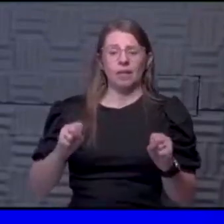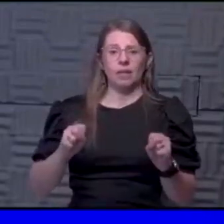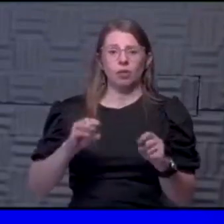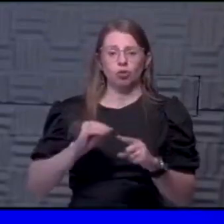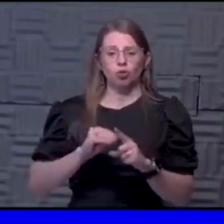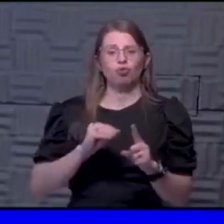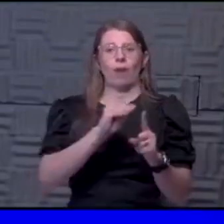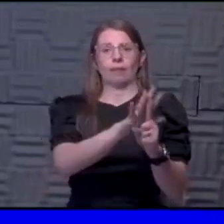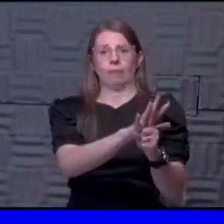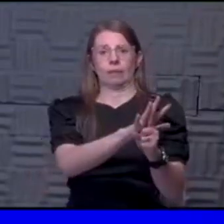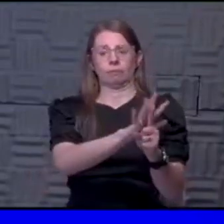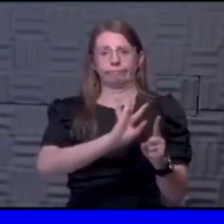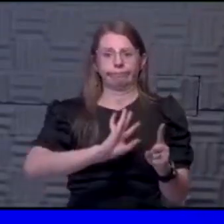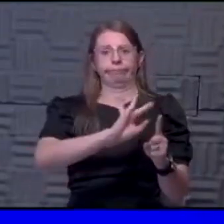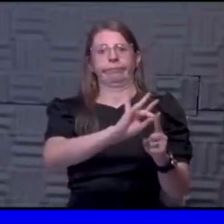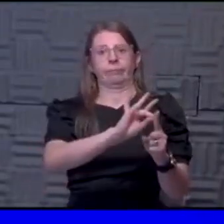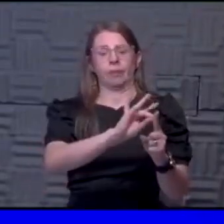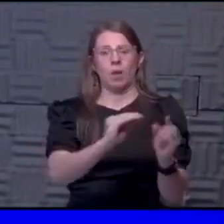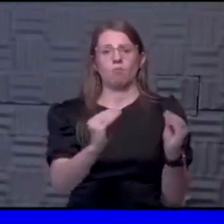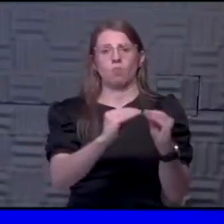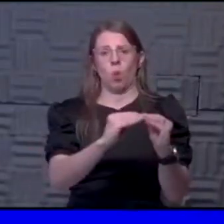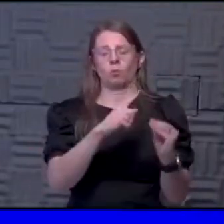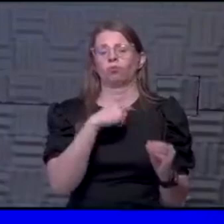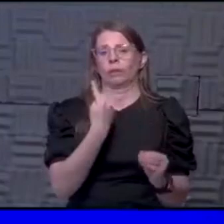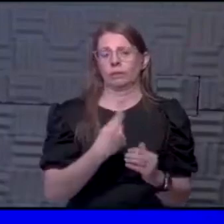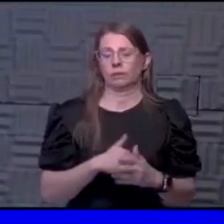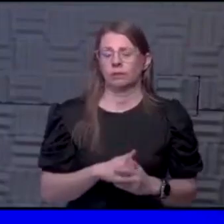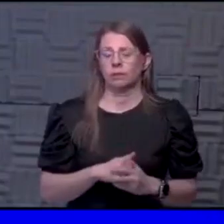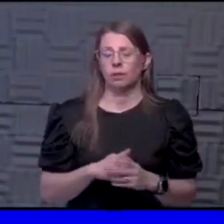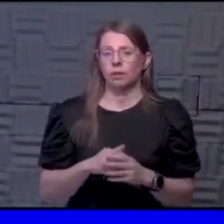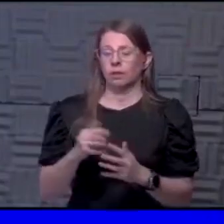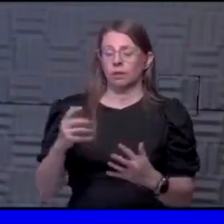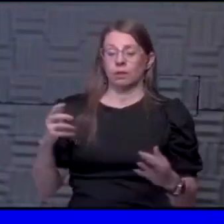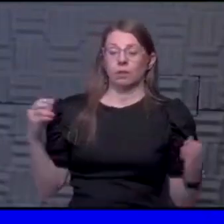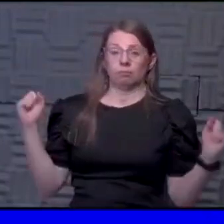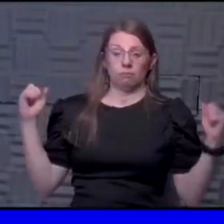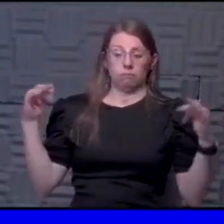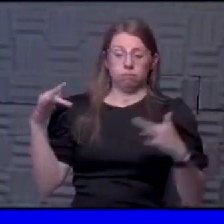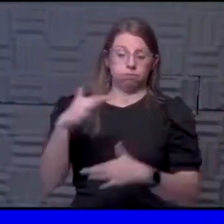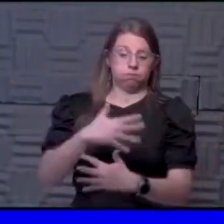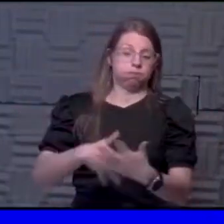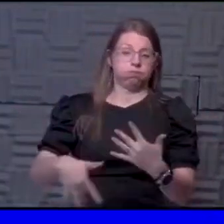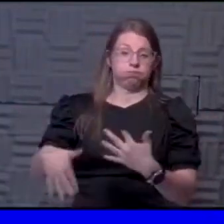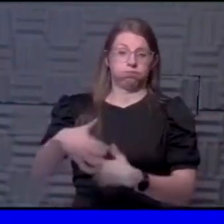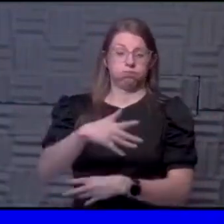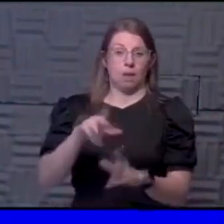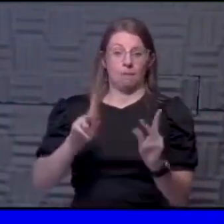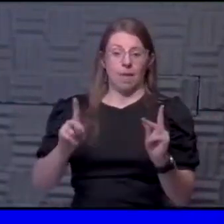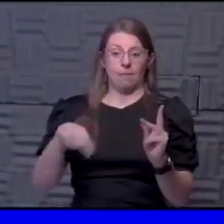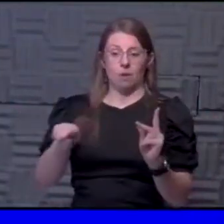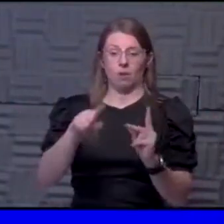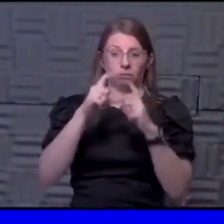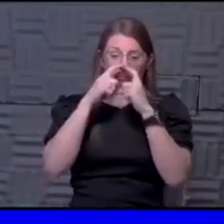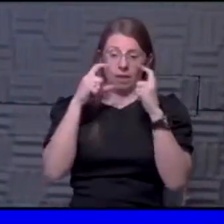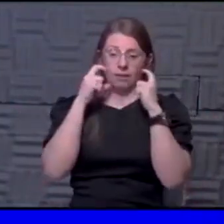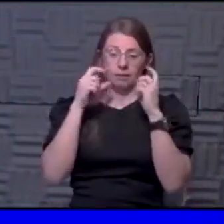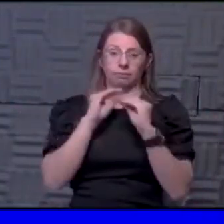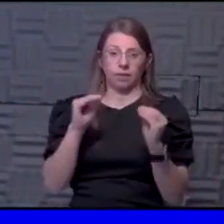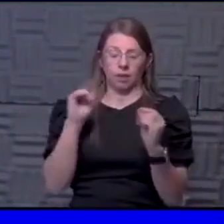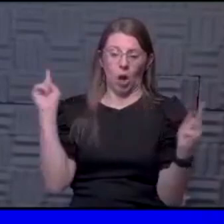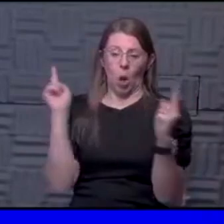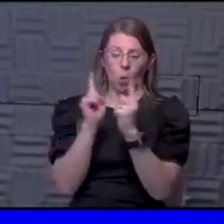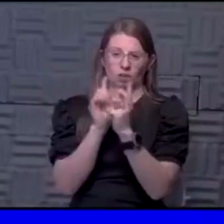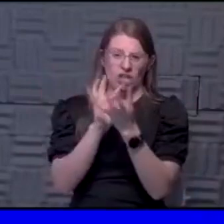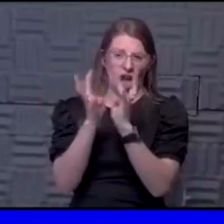other people who could be more at risk. And anytime you have a large gathering of people who are unmasked, being close together,